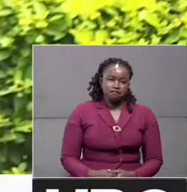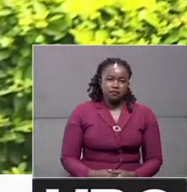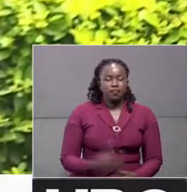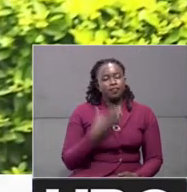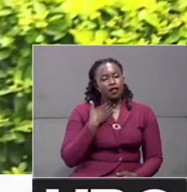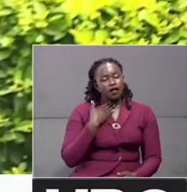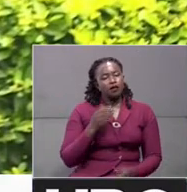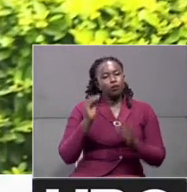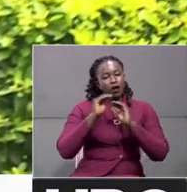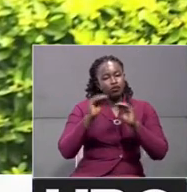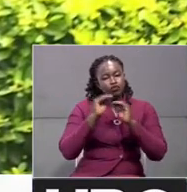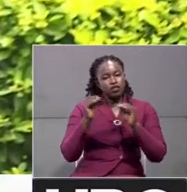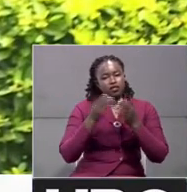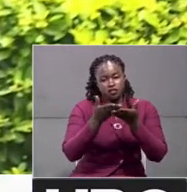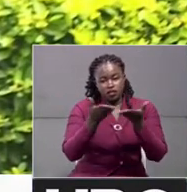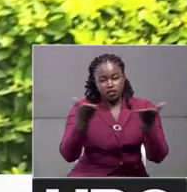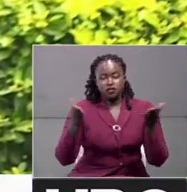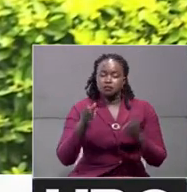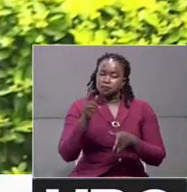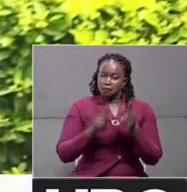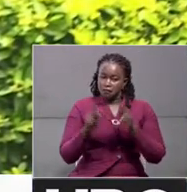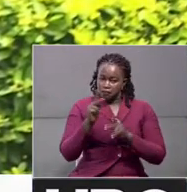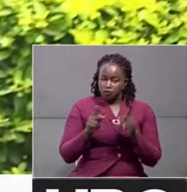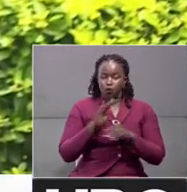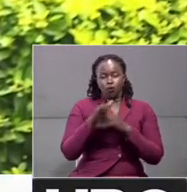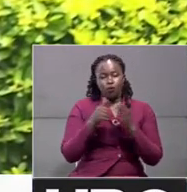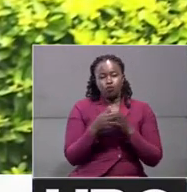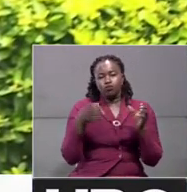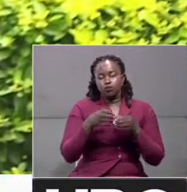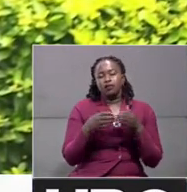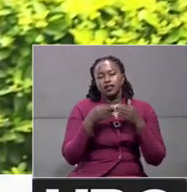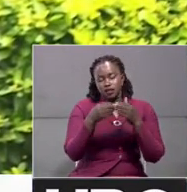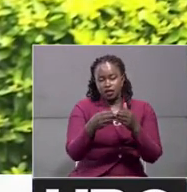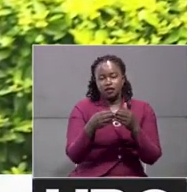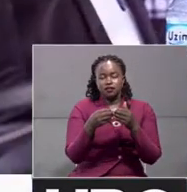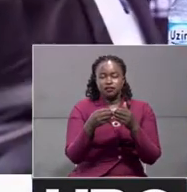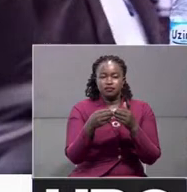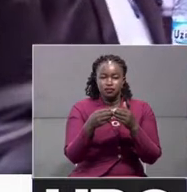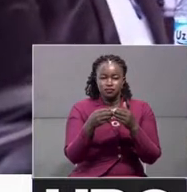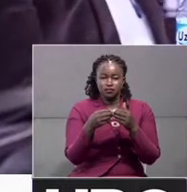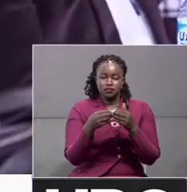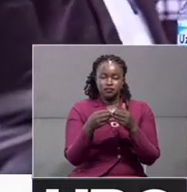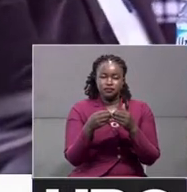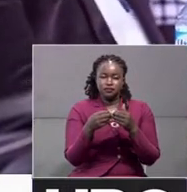kusomesa abantu abakuru bona abakulembeze